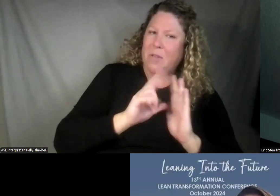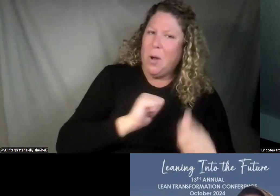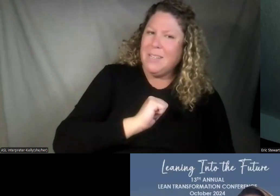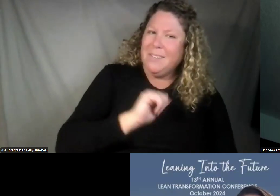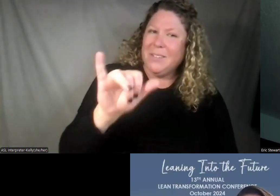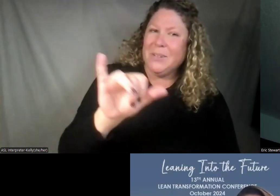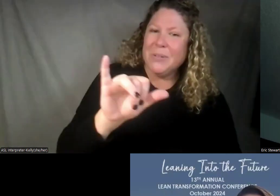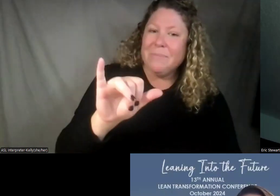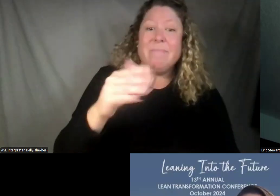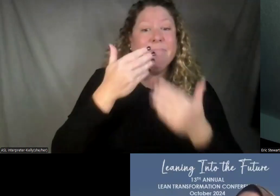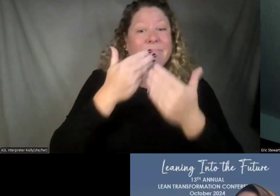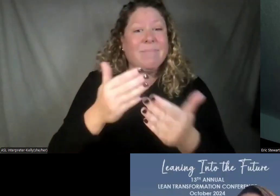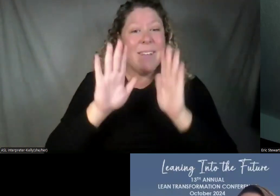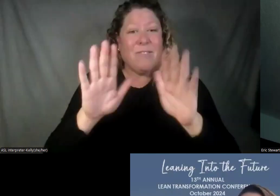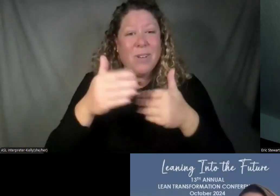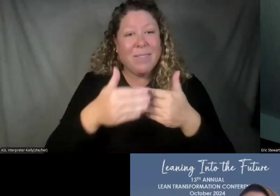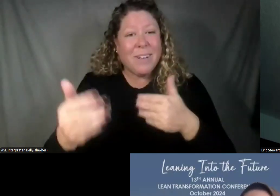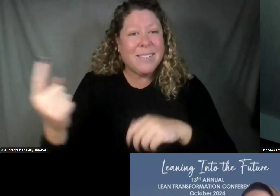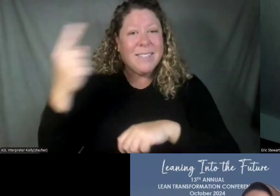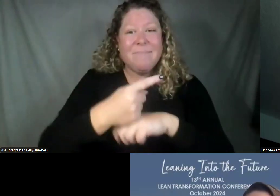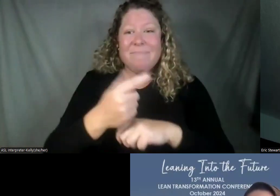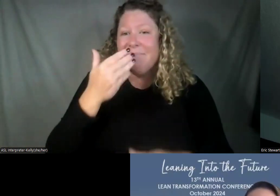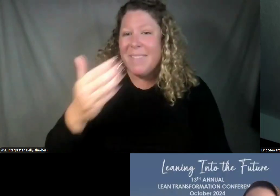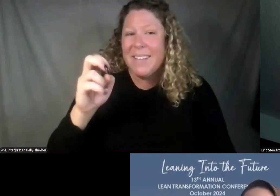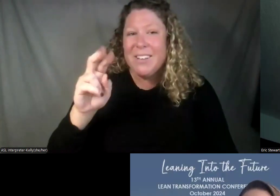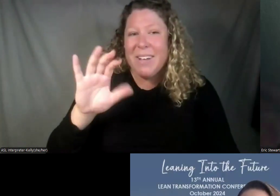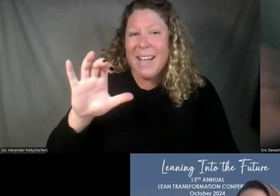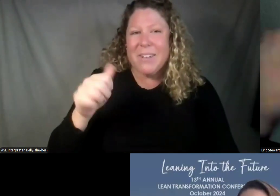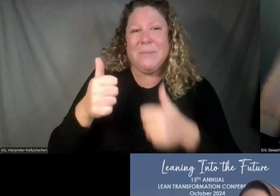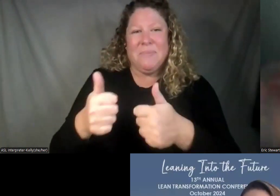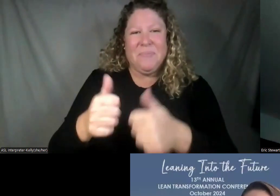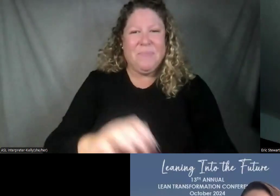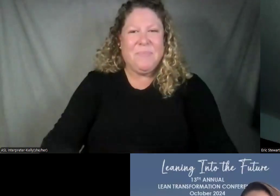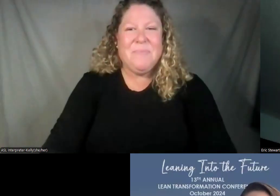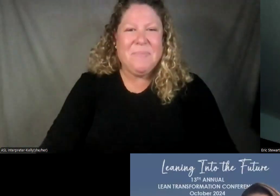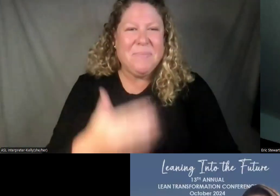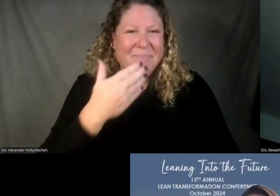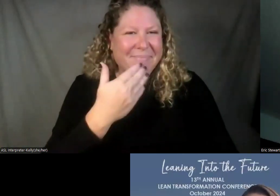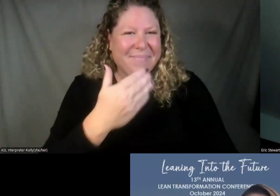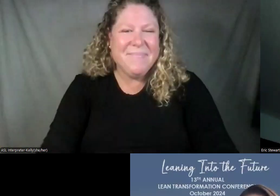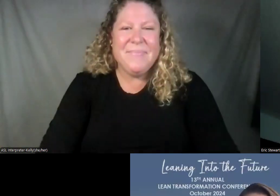wonderful rest of your day, everyone. Thank you again, Eric. Always great to have you. Thank you.